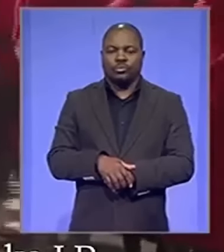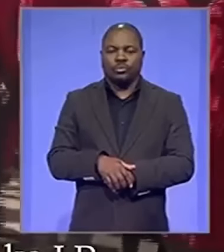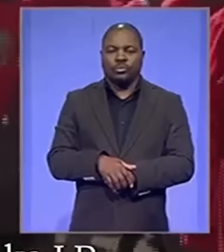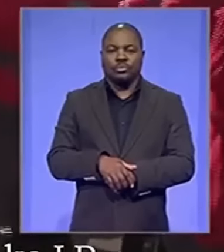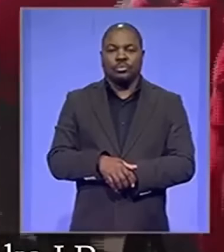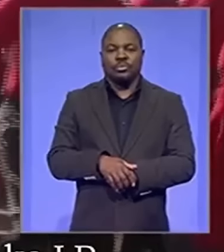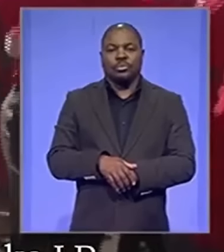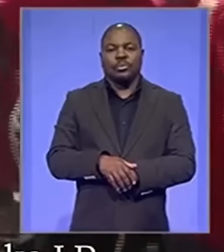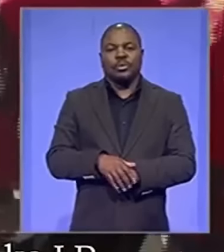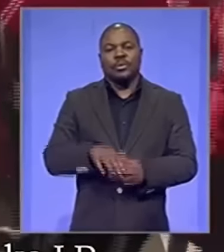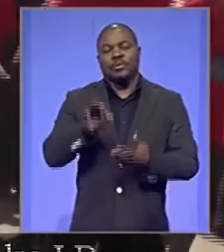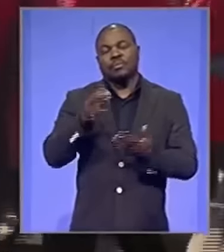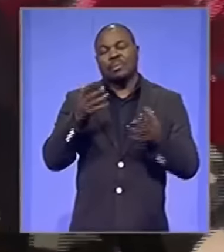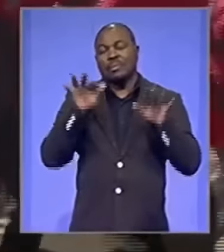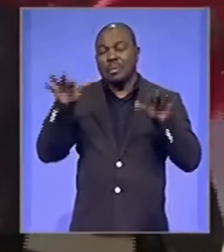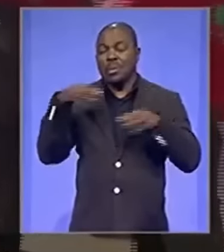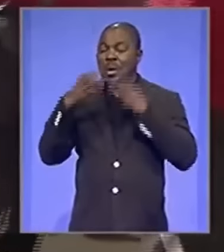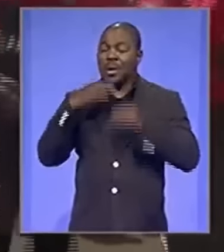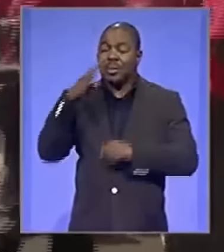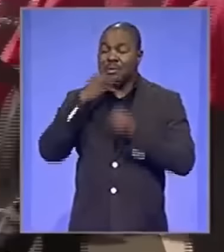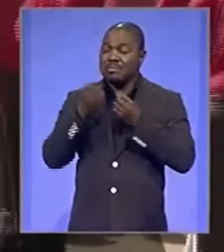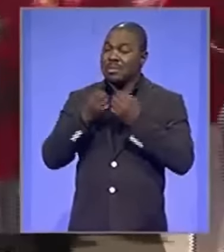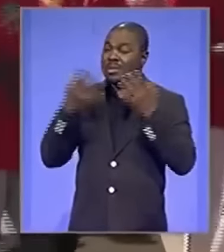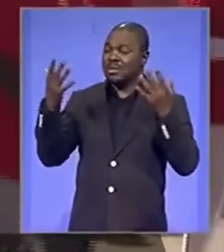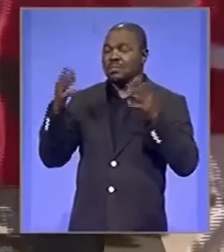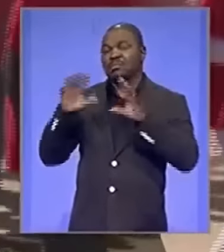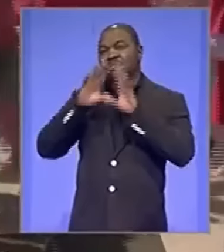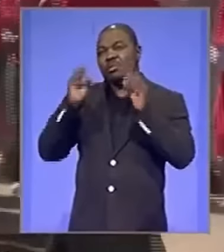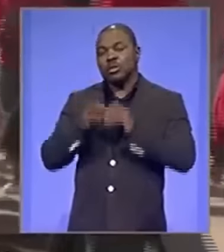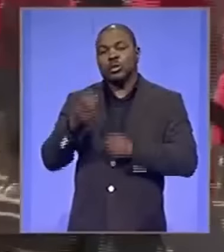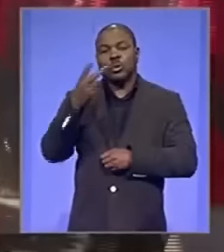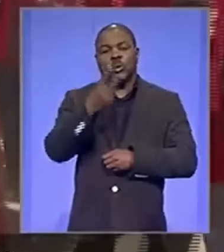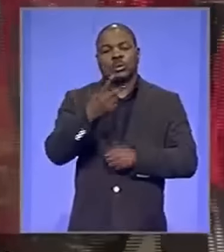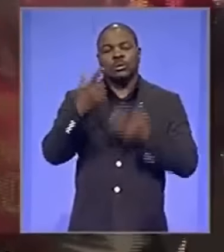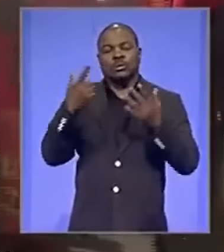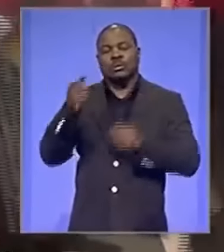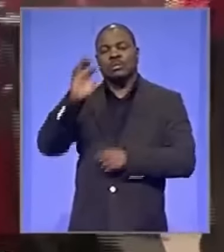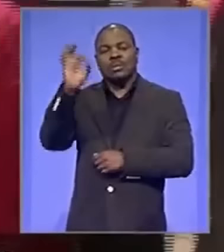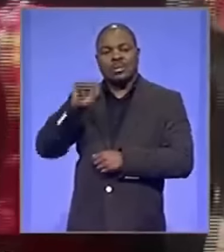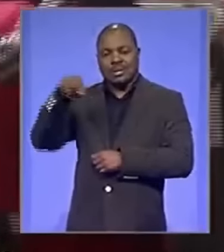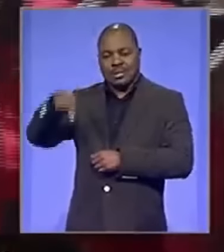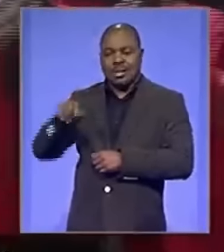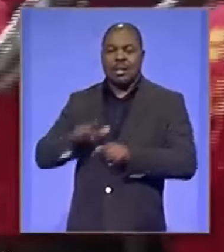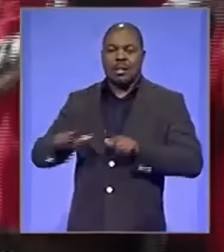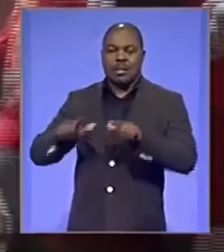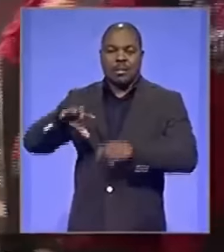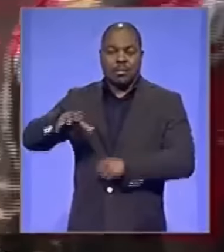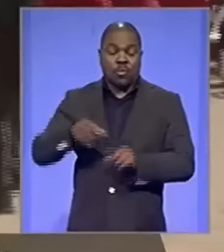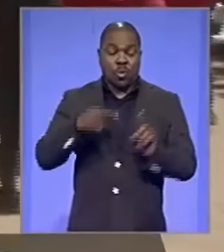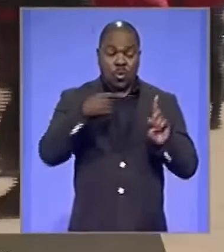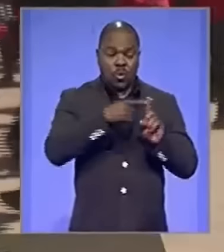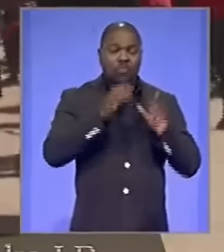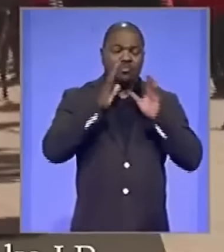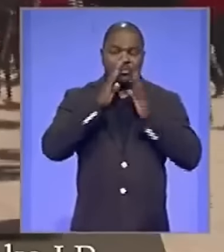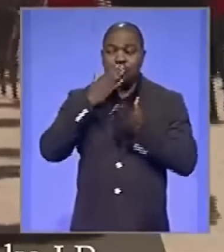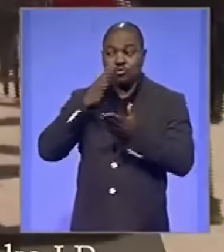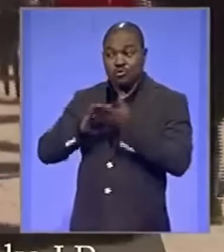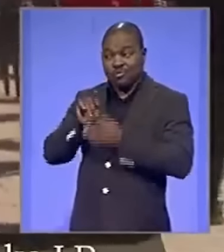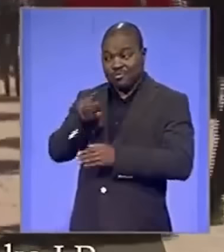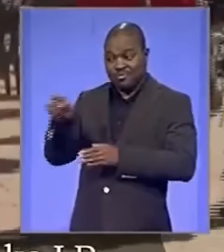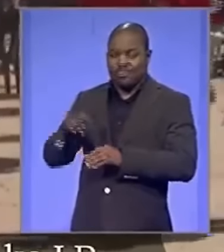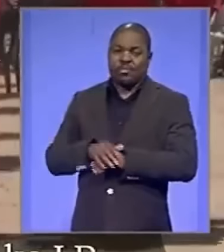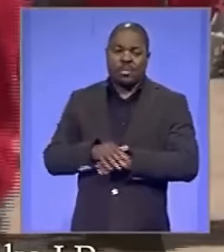Bjale ka ga dipalo tša tlhokoga ya mešomo di le gore diperesente tše 27 ka mono provenseng ya Limpopo, Malema o tshepišitše badudi gore mokgatlo